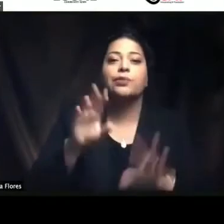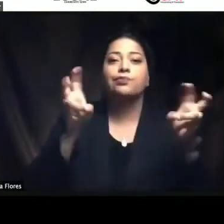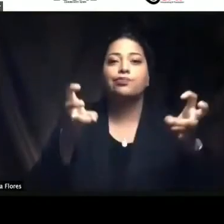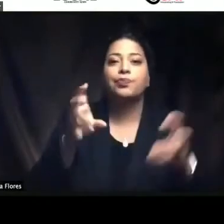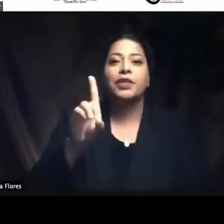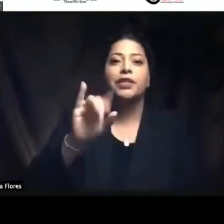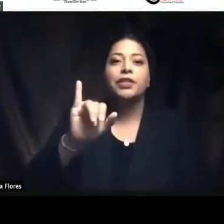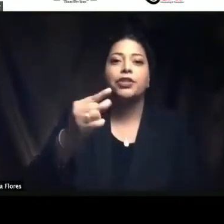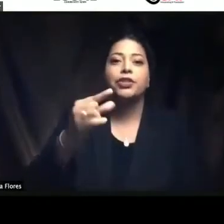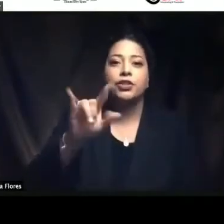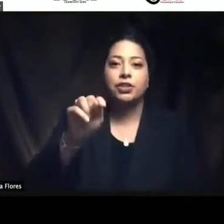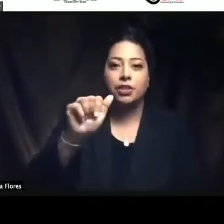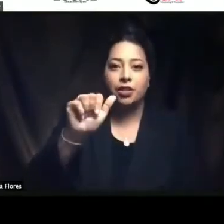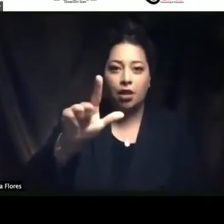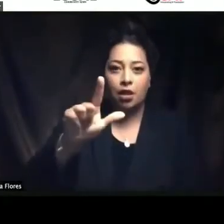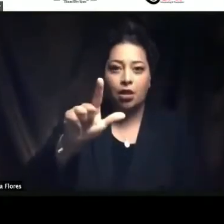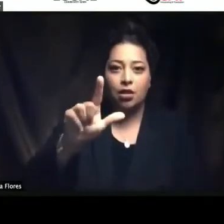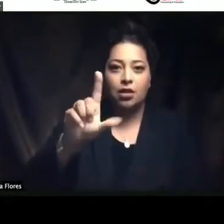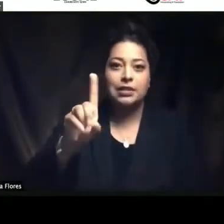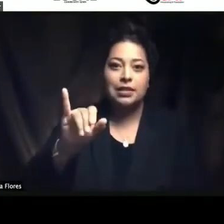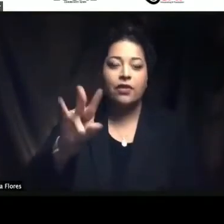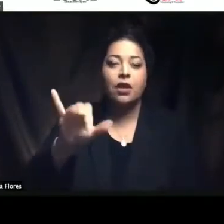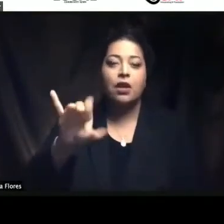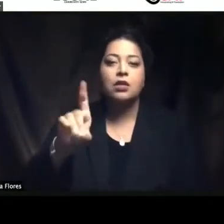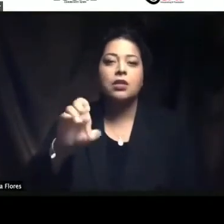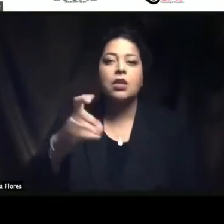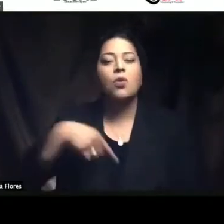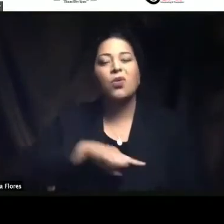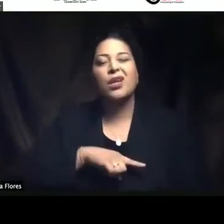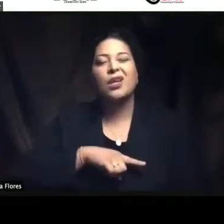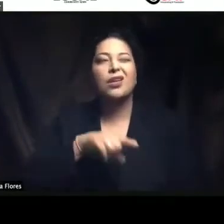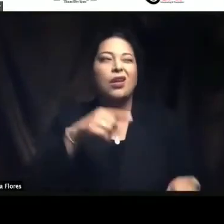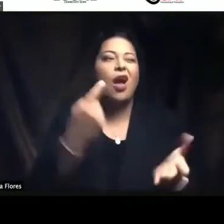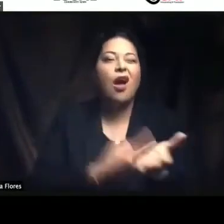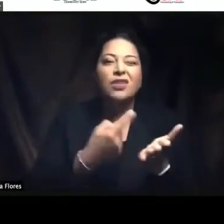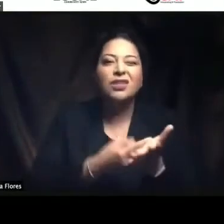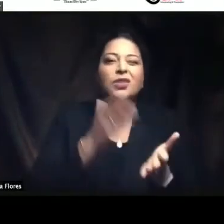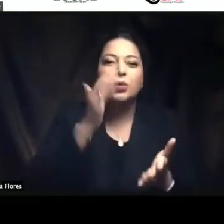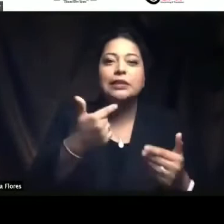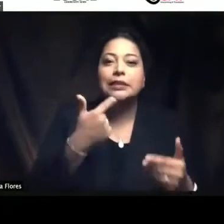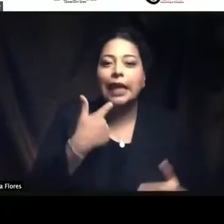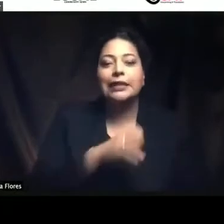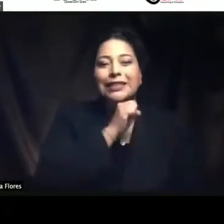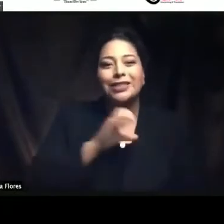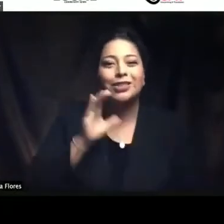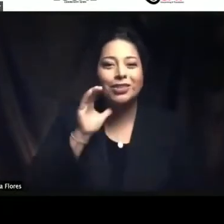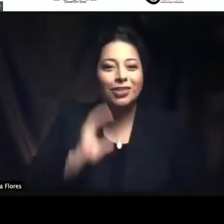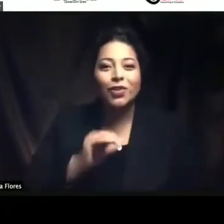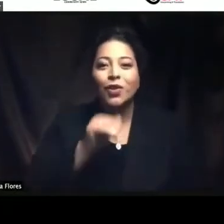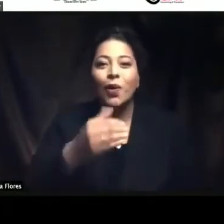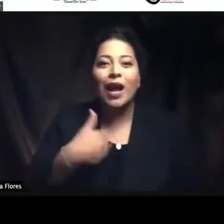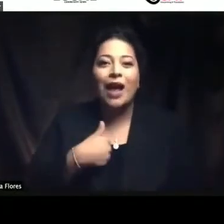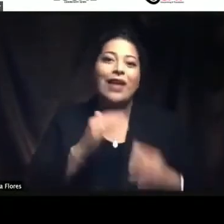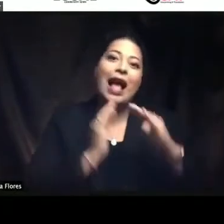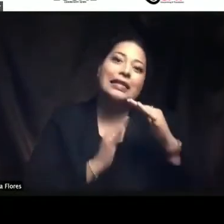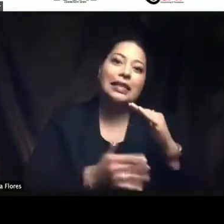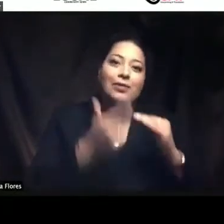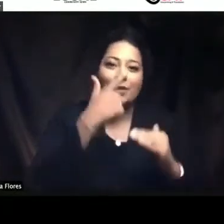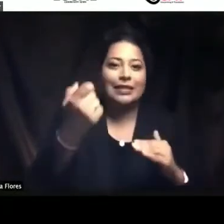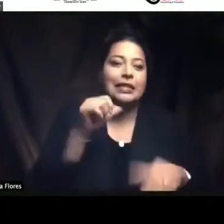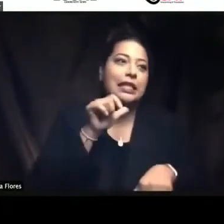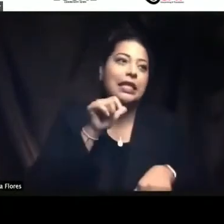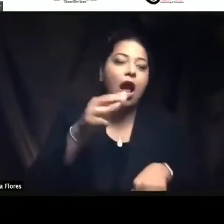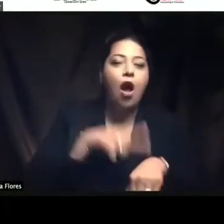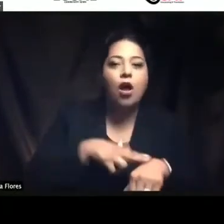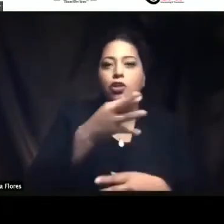of times we speak to how our seniors don't have access to a lot of things because of the fact they're not on Facebook, on Instagram, or, you know,